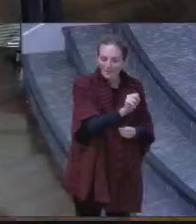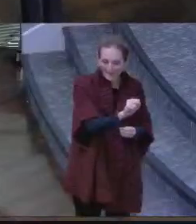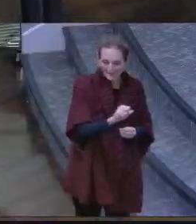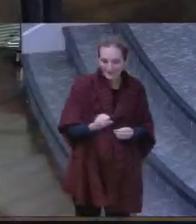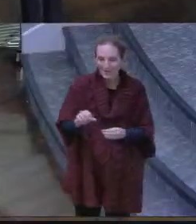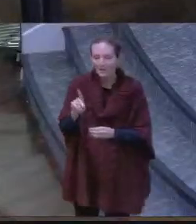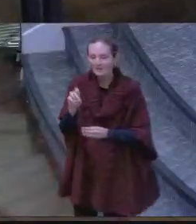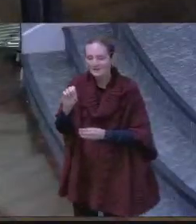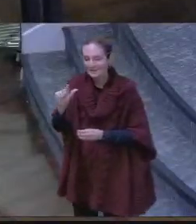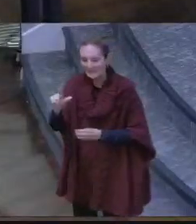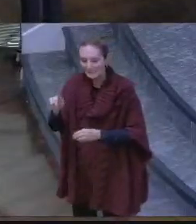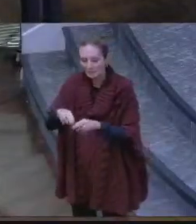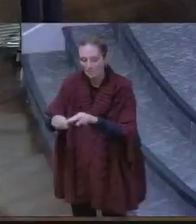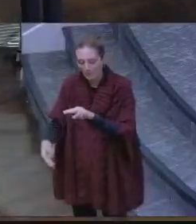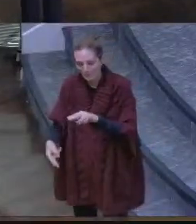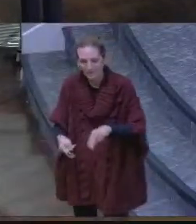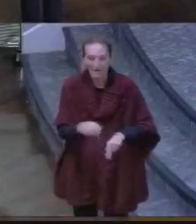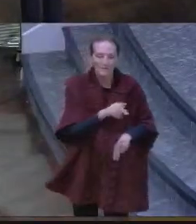been dropping.